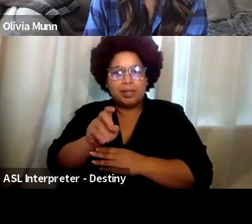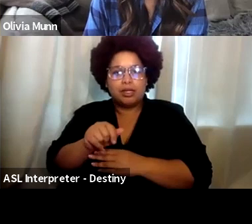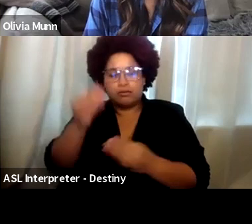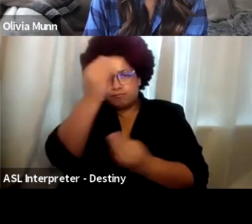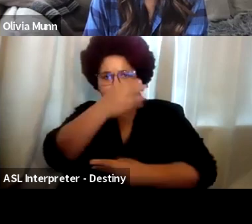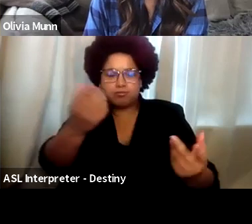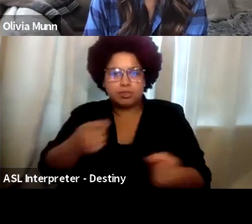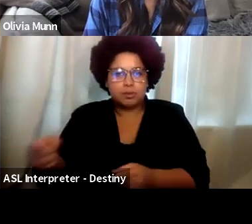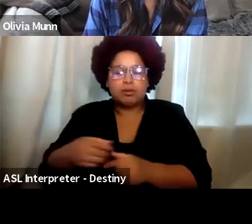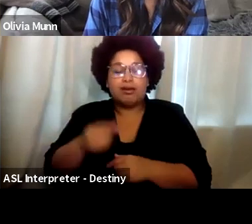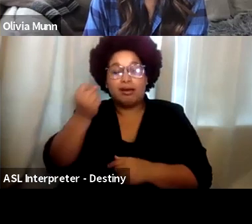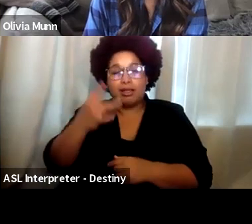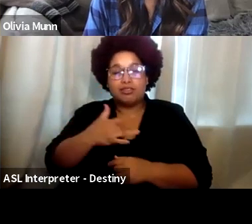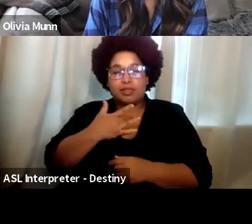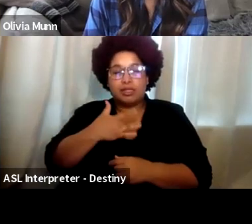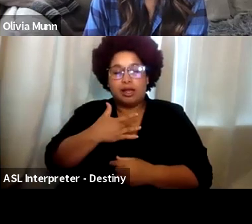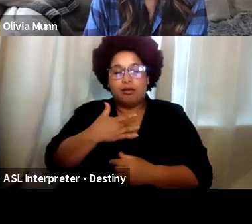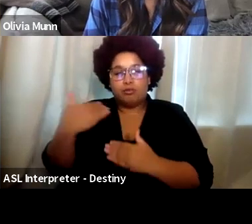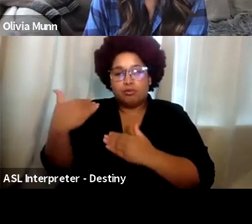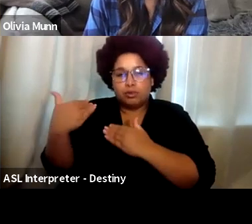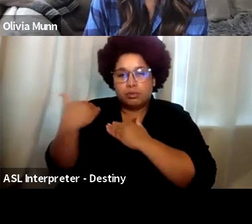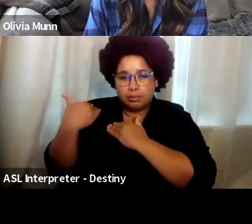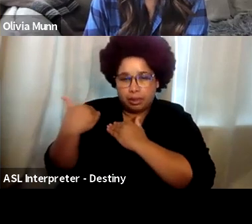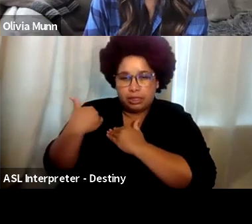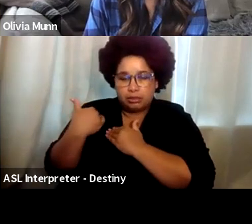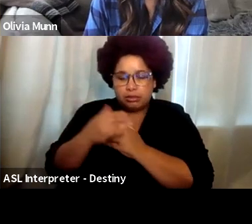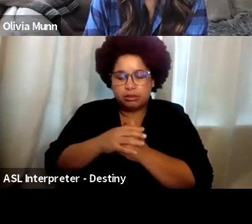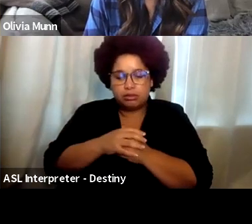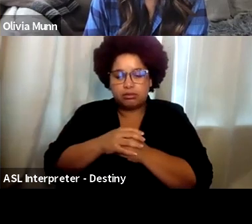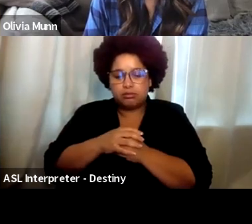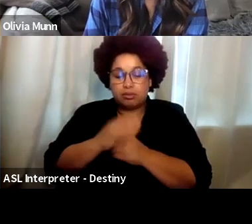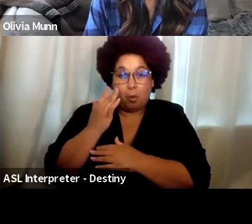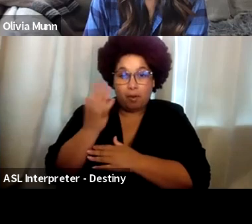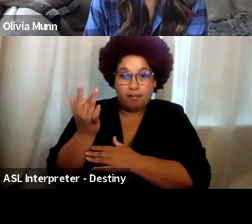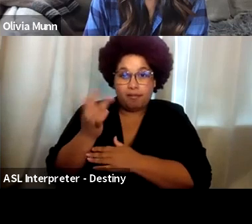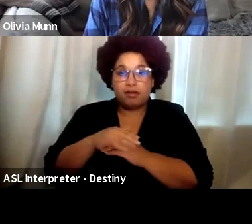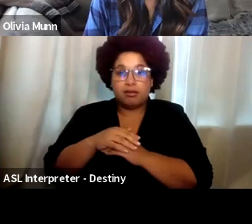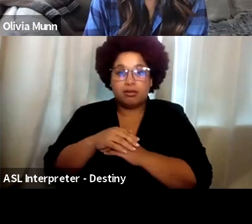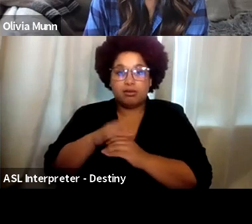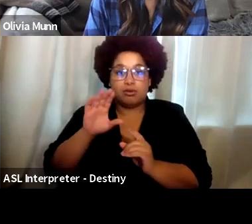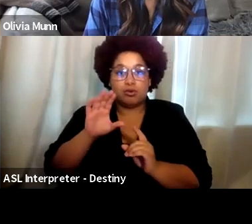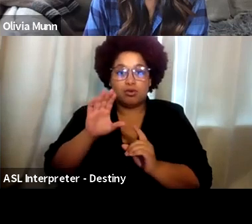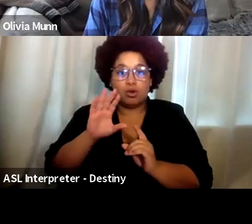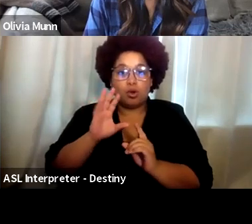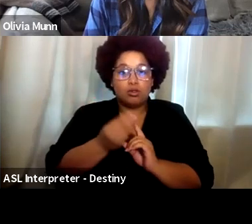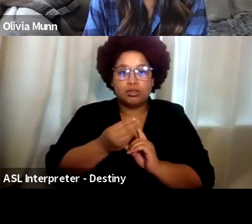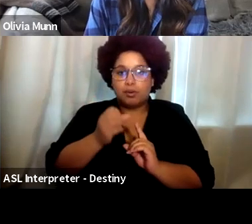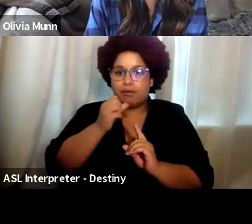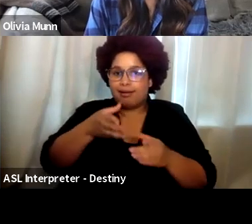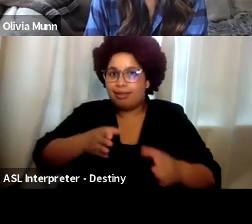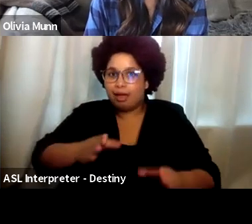there is a sense of responsibility, because I feel culturally we weren't necessarily allowed to do that. I feel